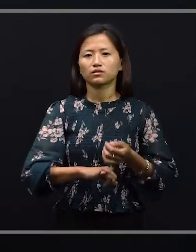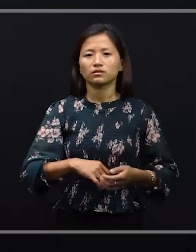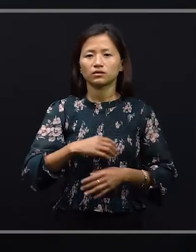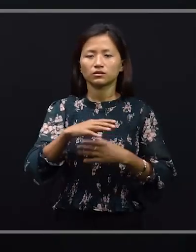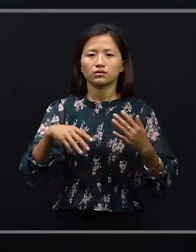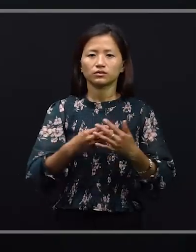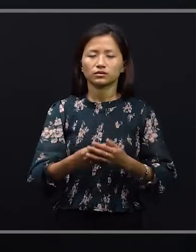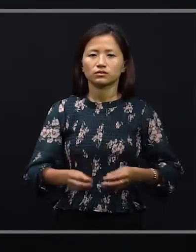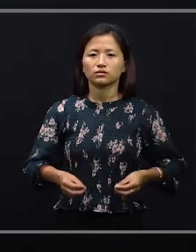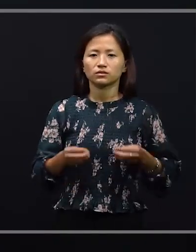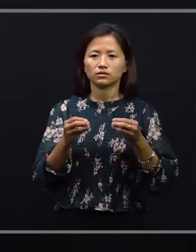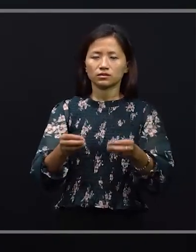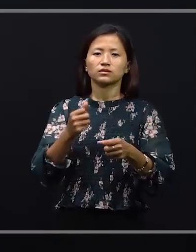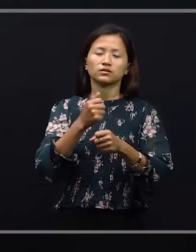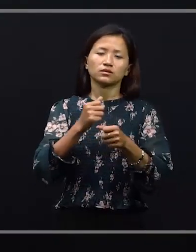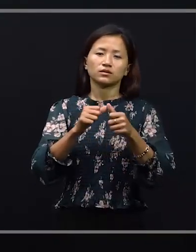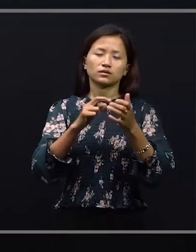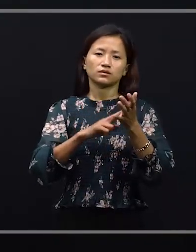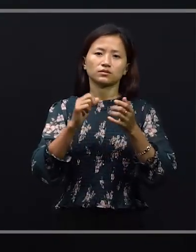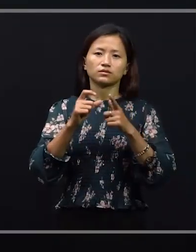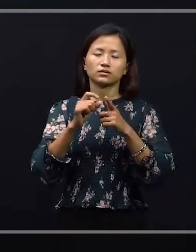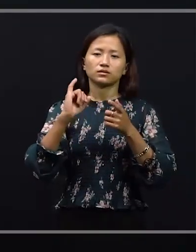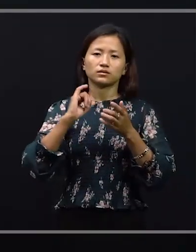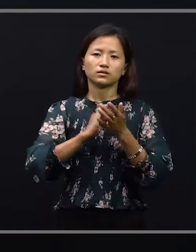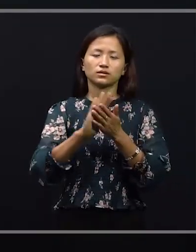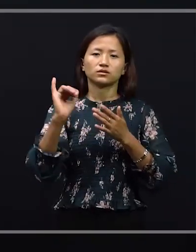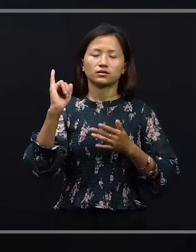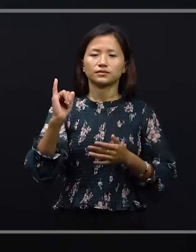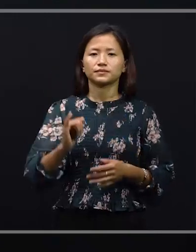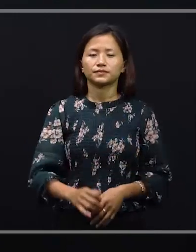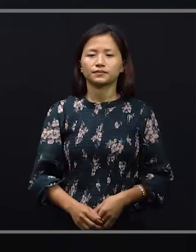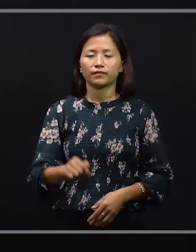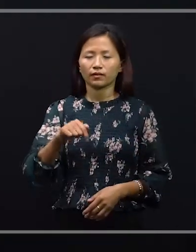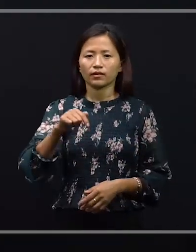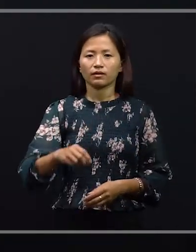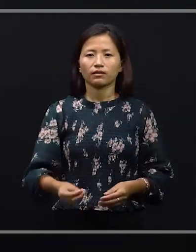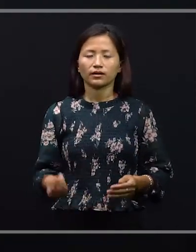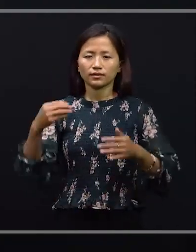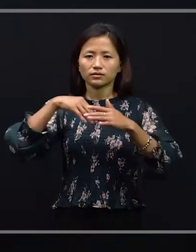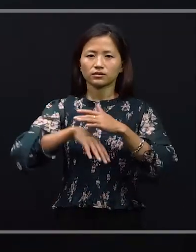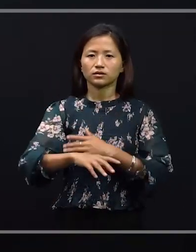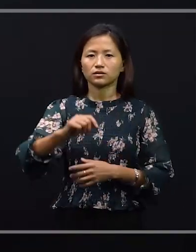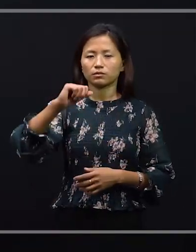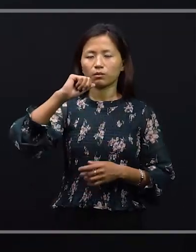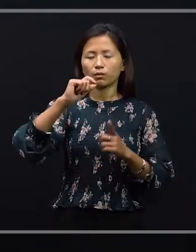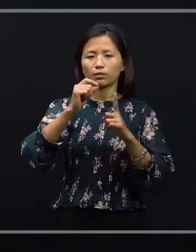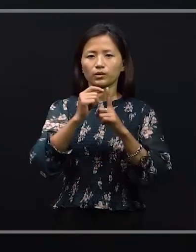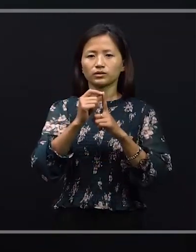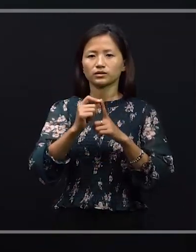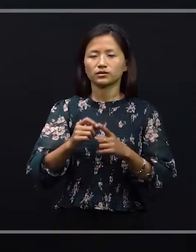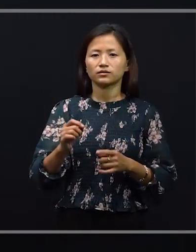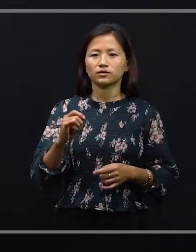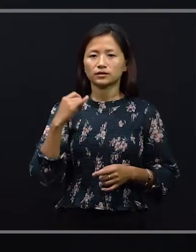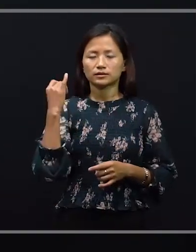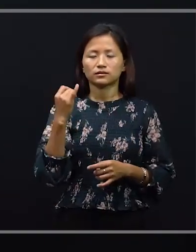were contribution of Gandhiji, okay. So now he had entered the Indian political scene. And now